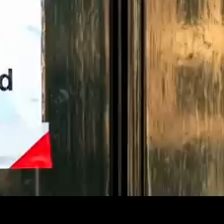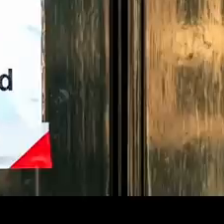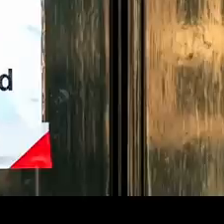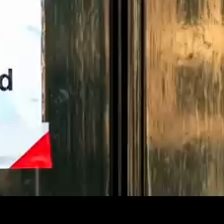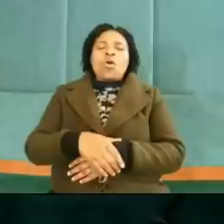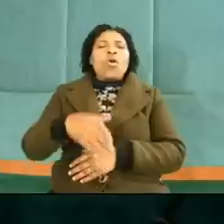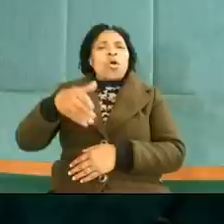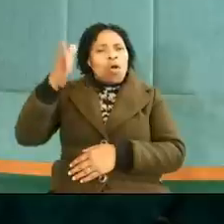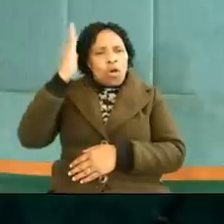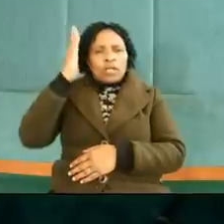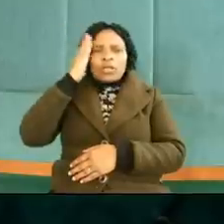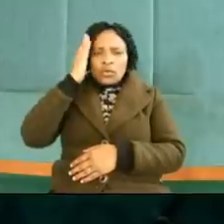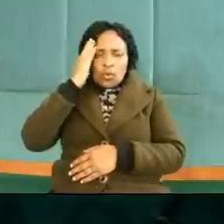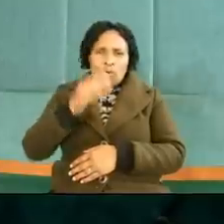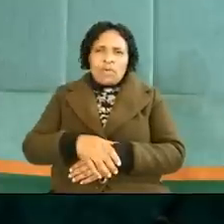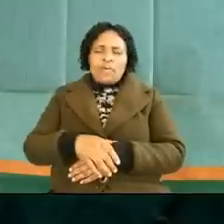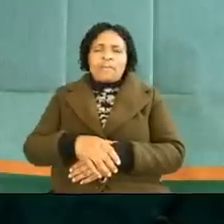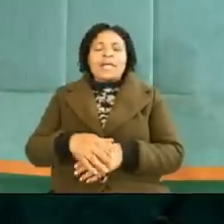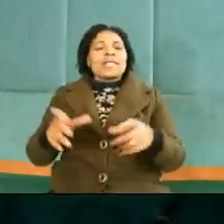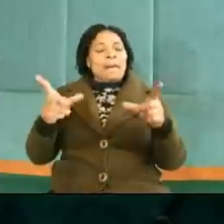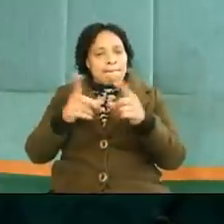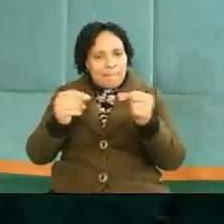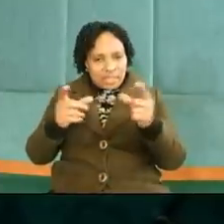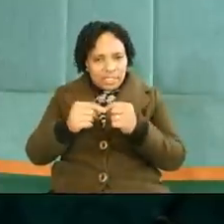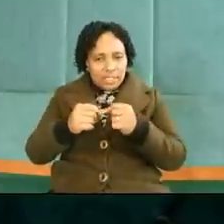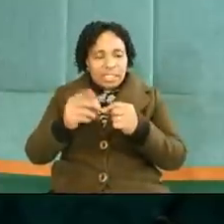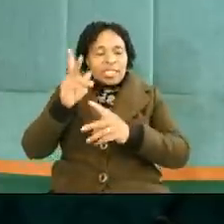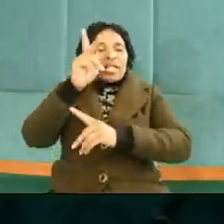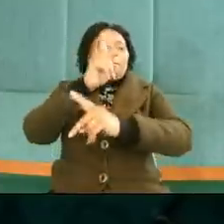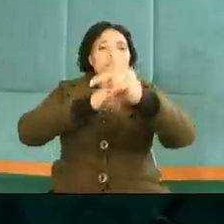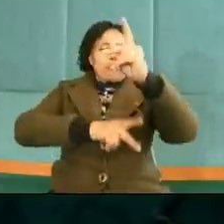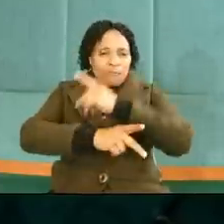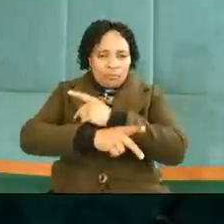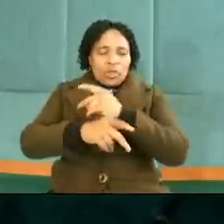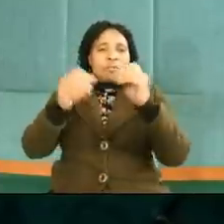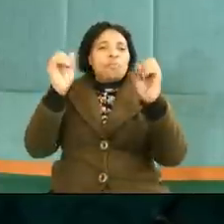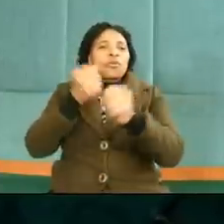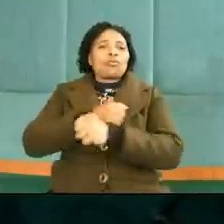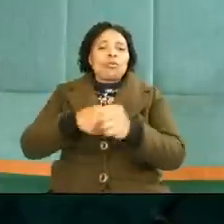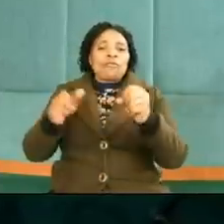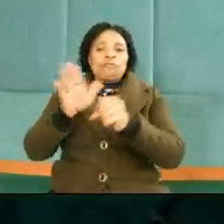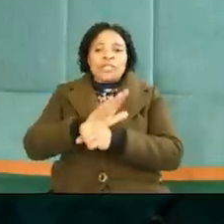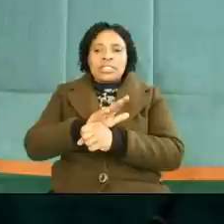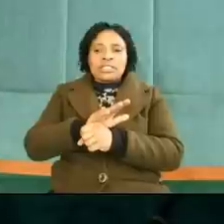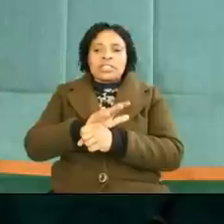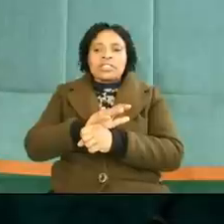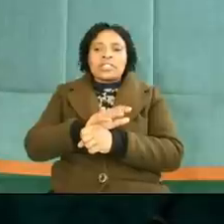Because God knew that the message, that the prophecy cannot be fulfilled if